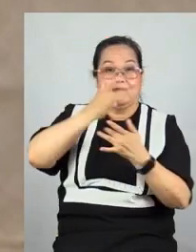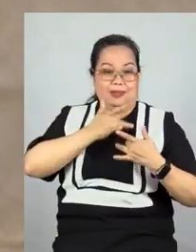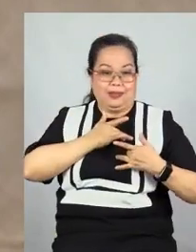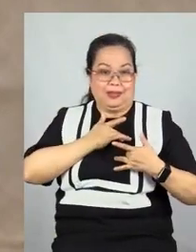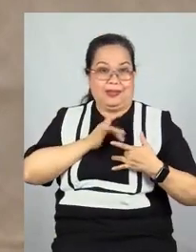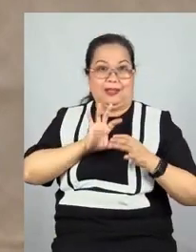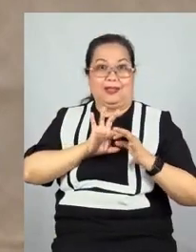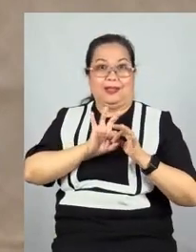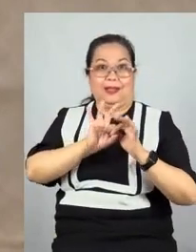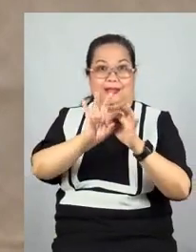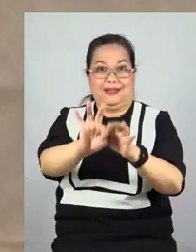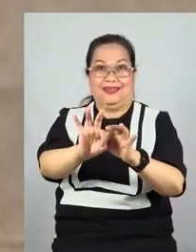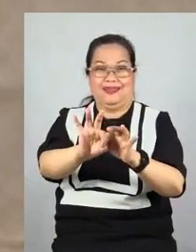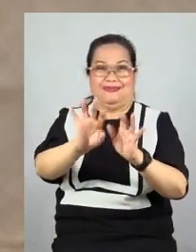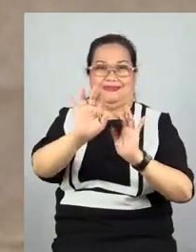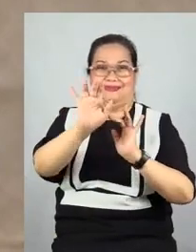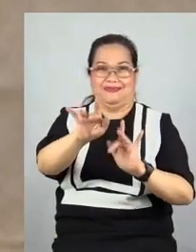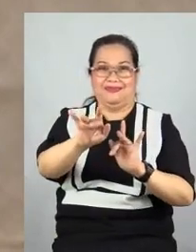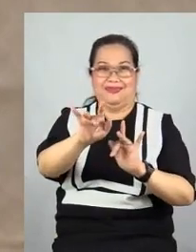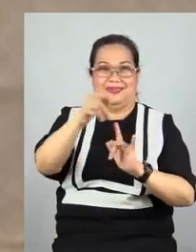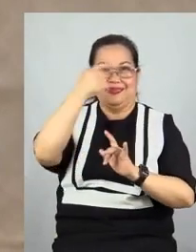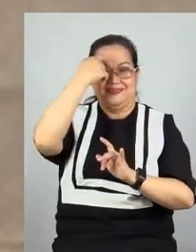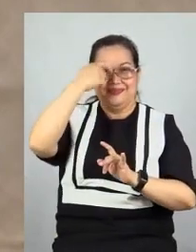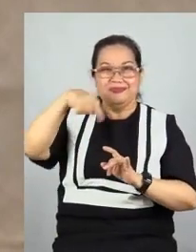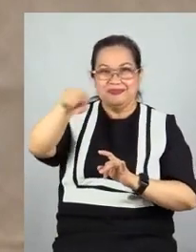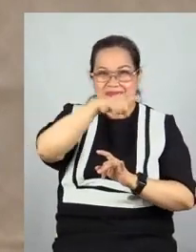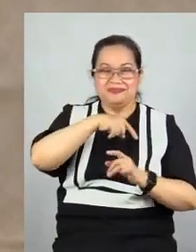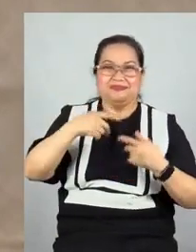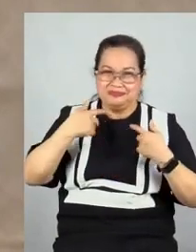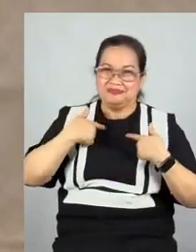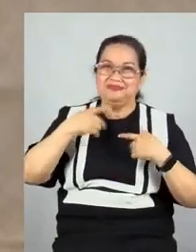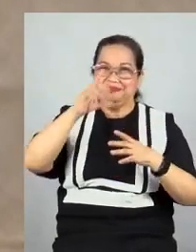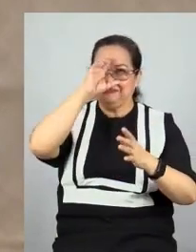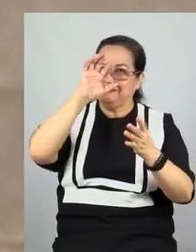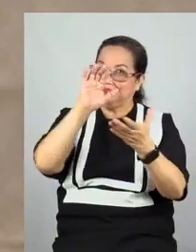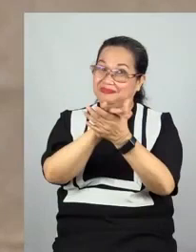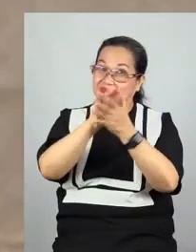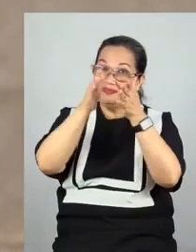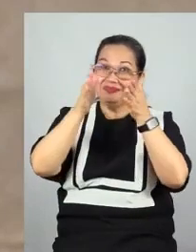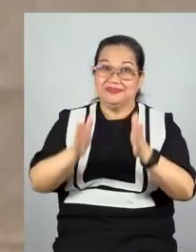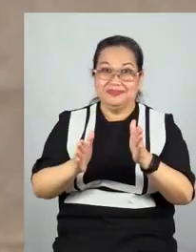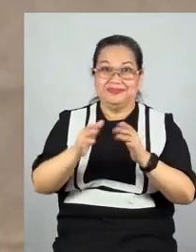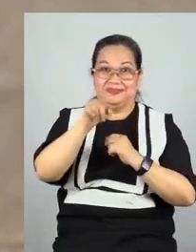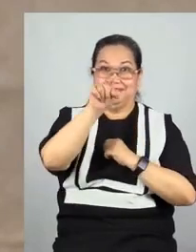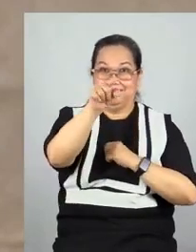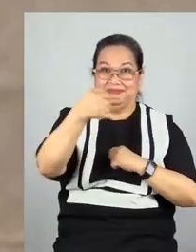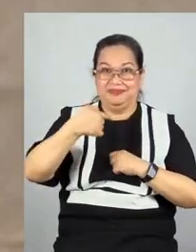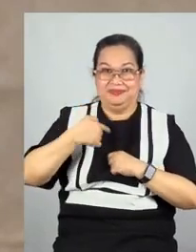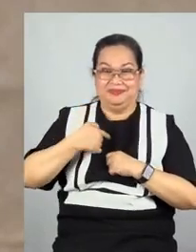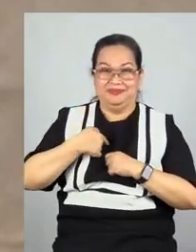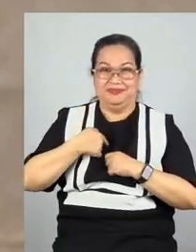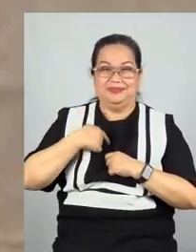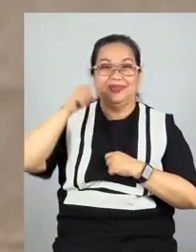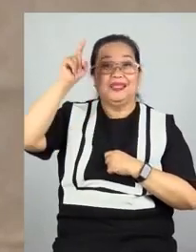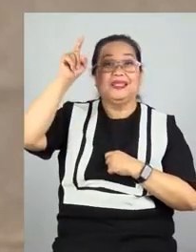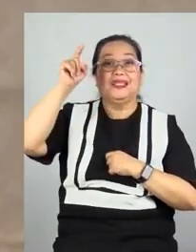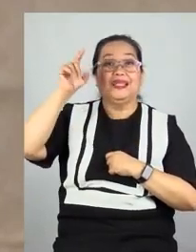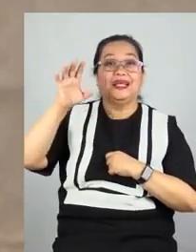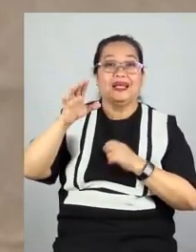sympathy. Dahil meron tayo niyan, tayo mananampalataya eh. No? Meron siyang binigay na